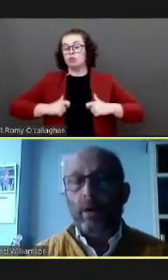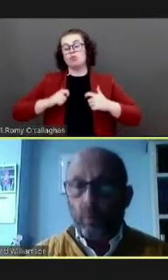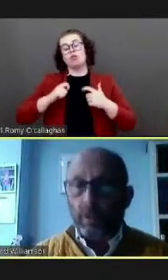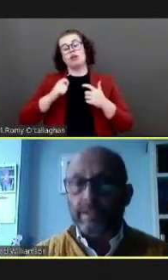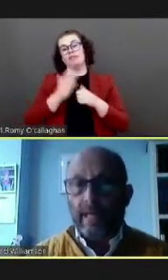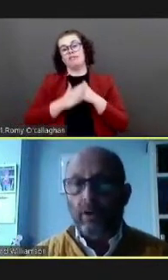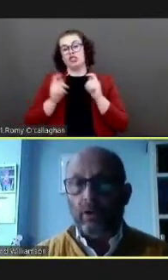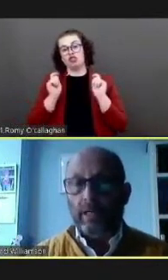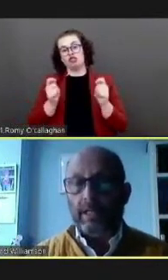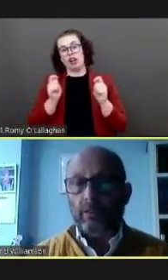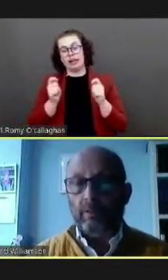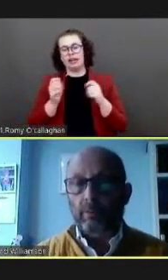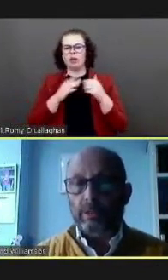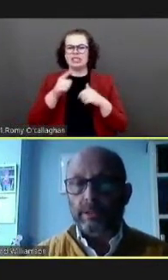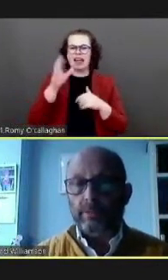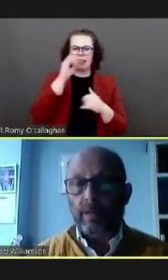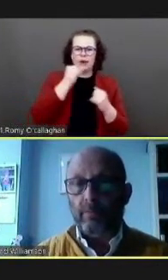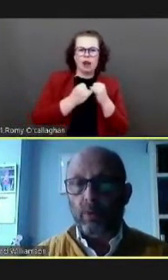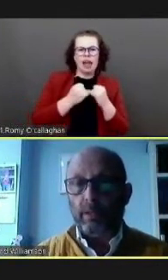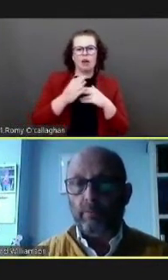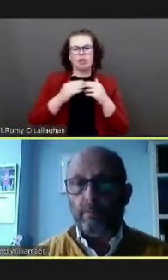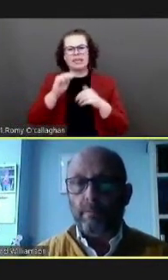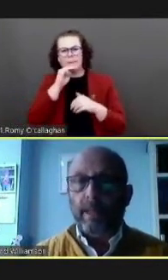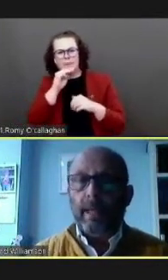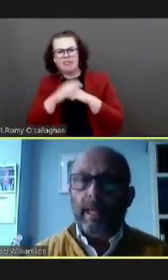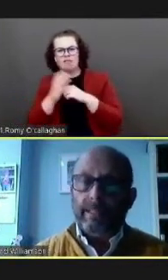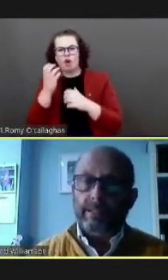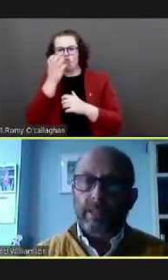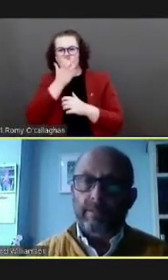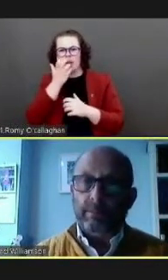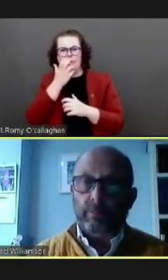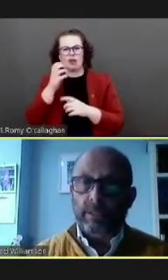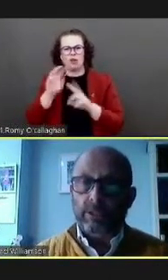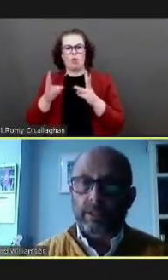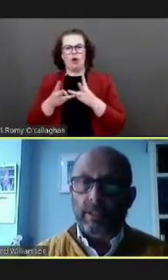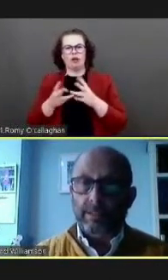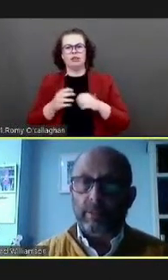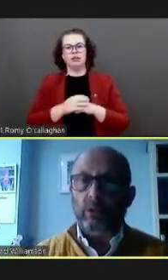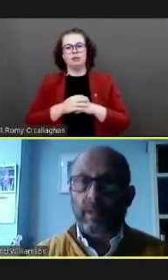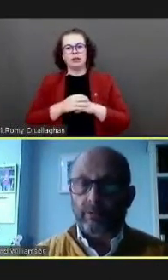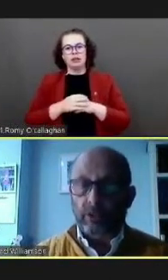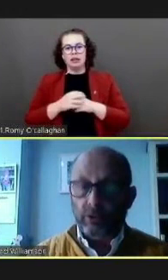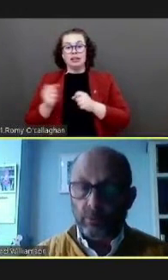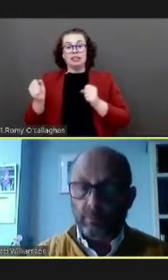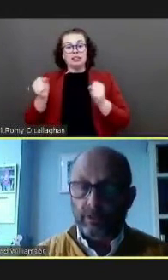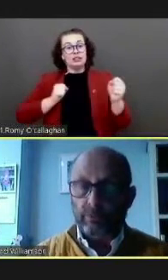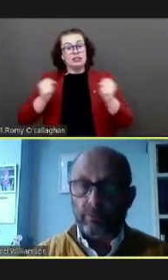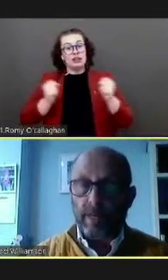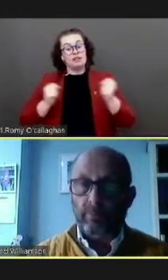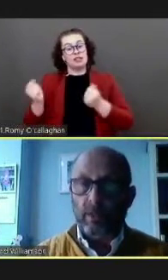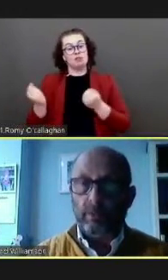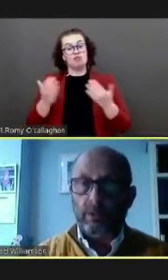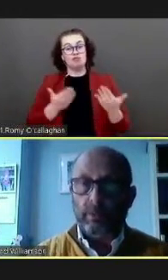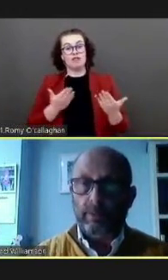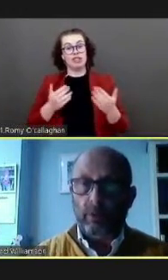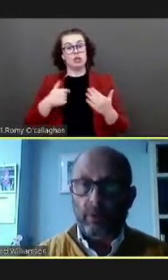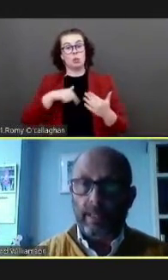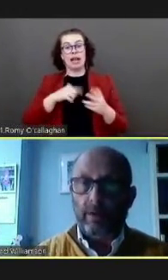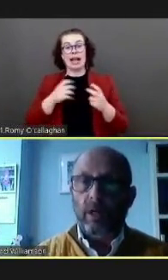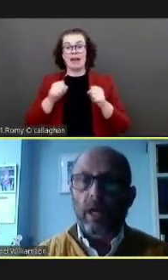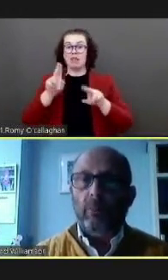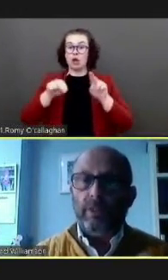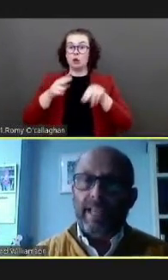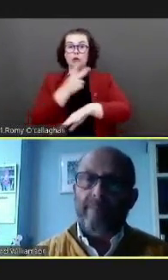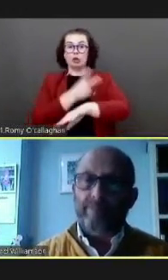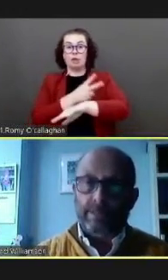is about what does that look like in a criminal justice framework. In service provision, I suppose we have a new supervision framework, which we're